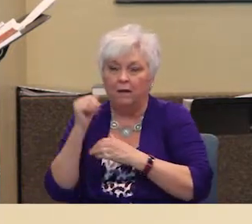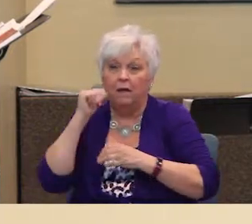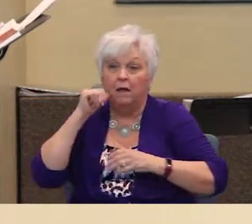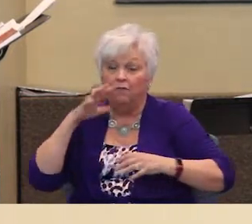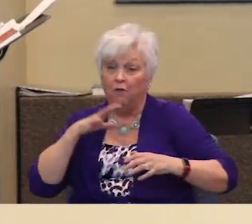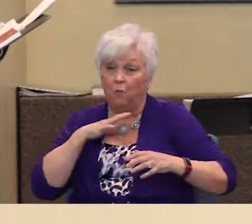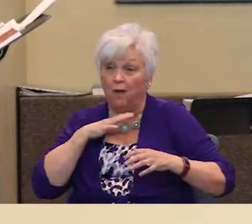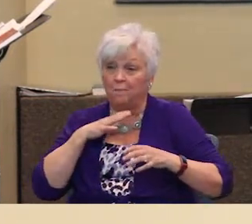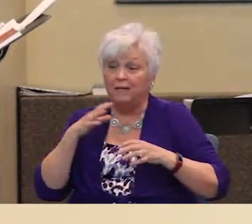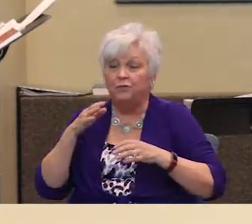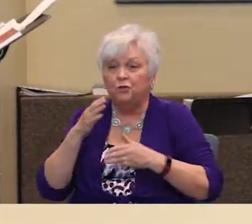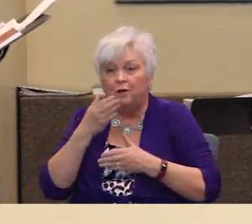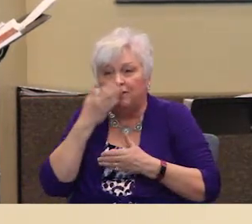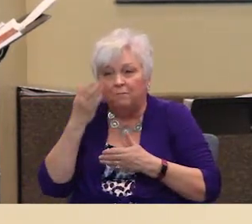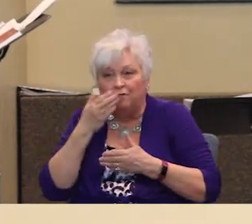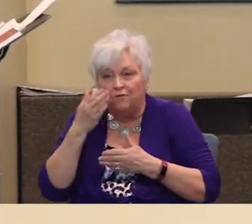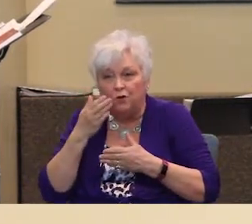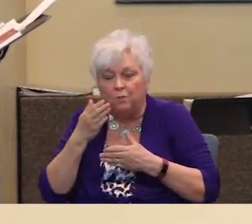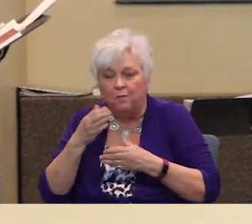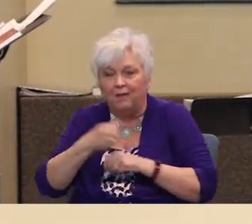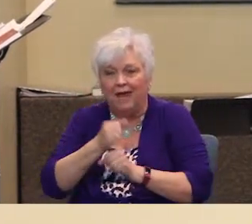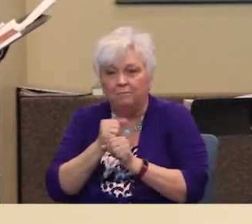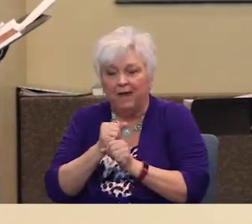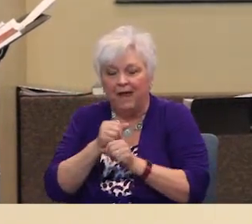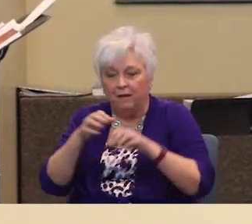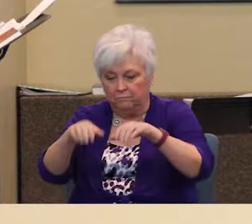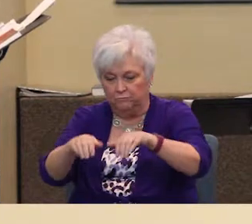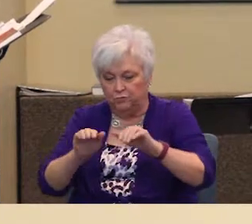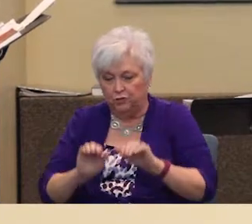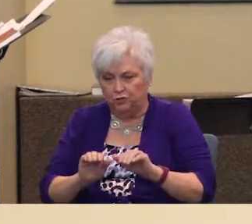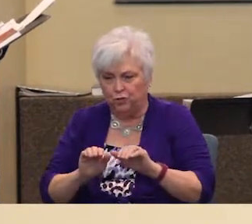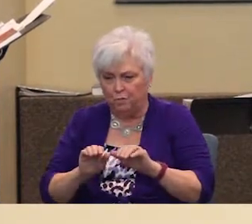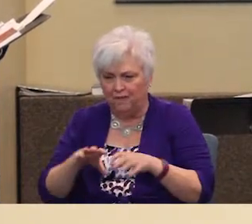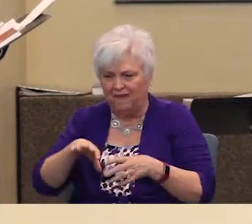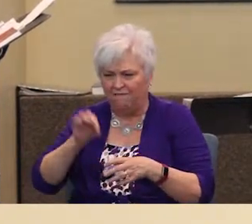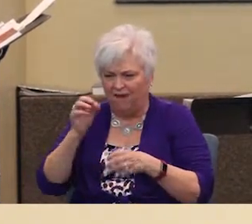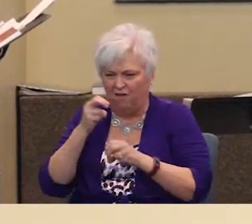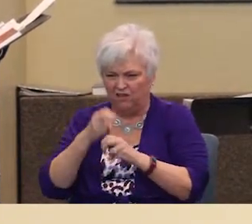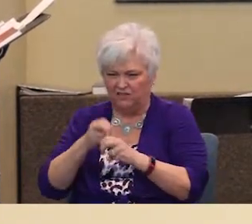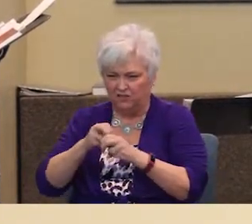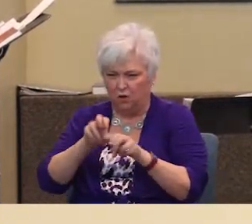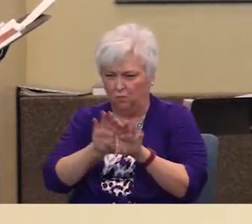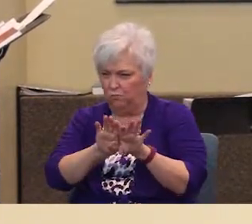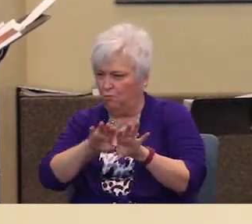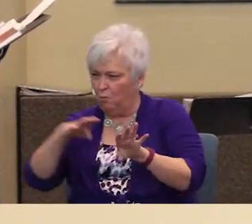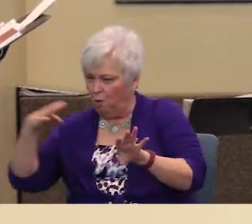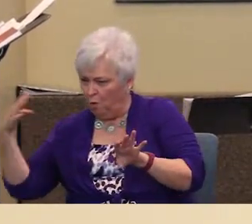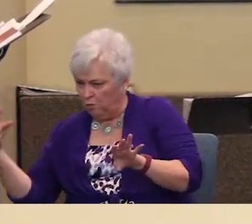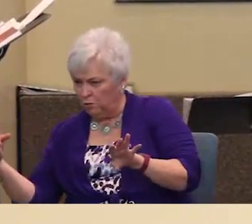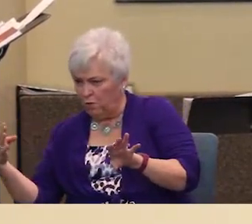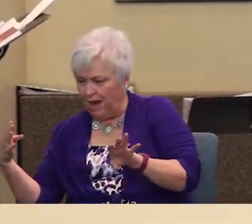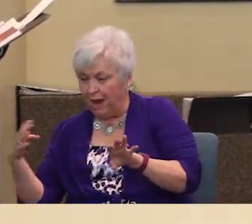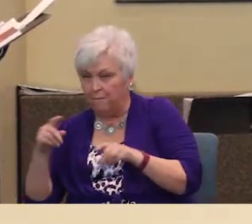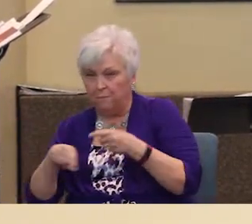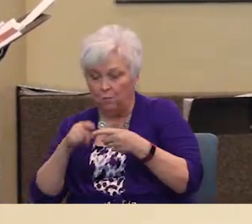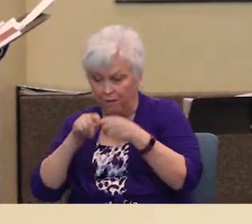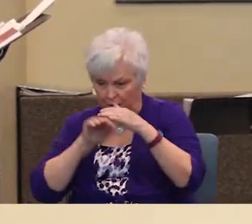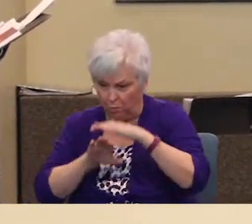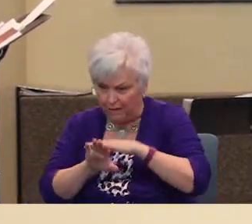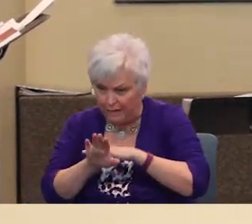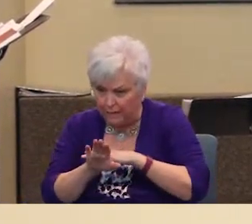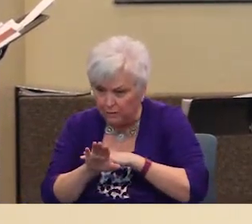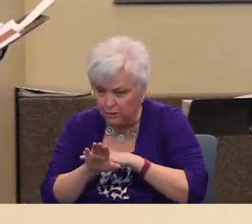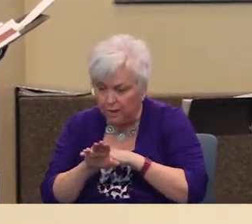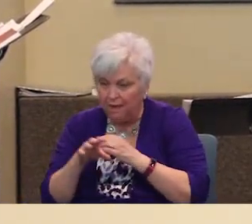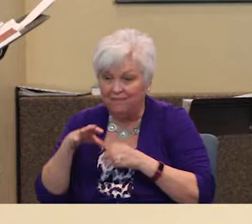the women took the spices they had prepared and went to the tomb. They found the stone rolled away from the tomb, but when they entered, they